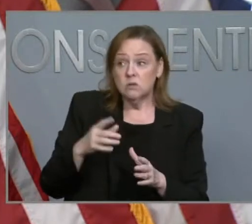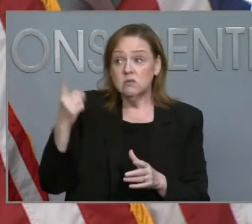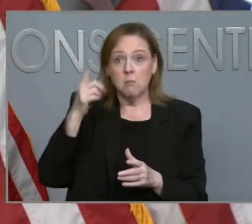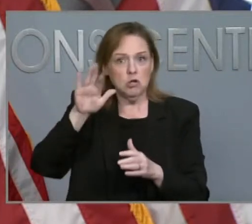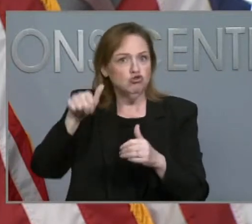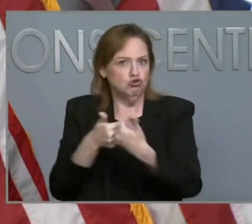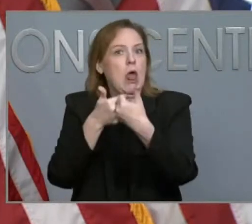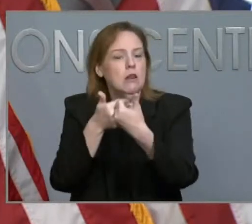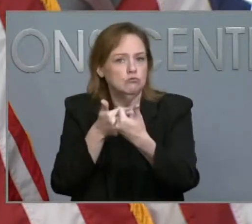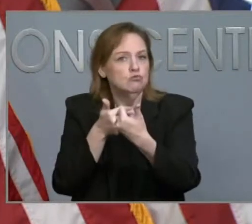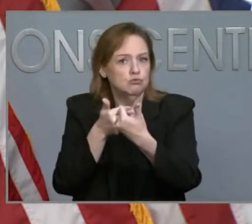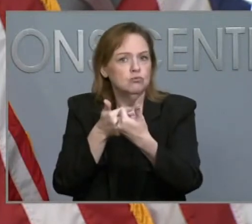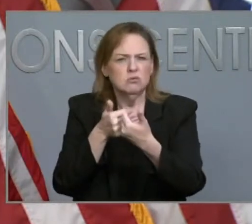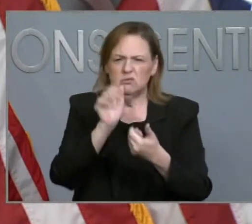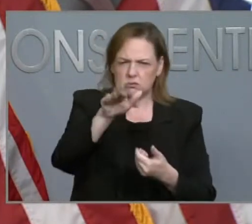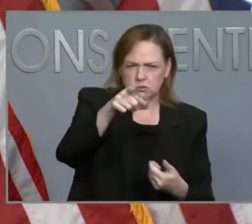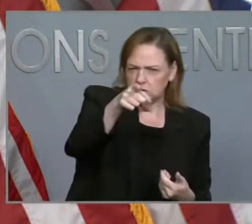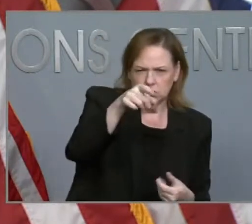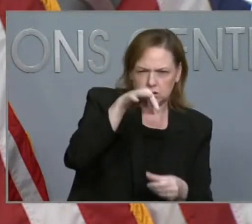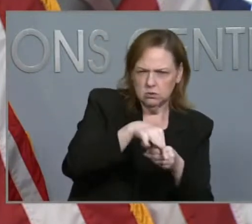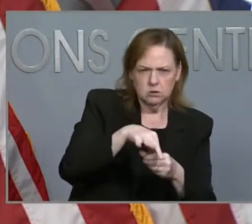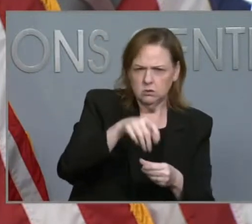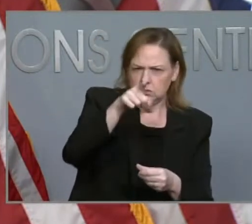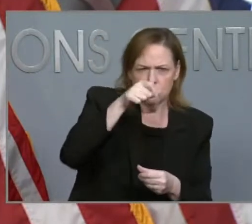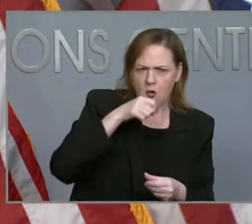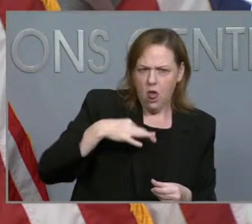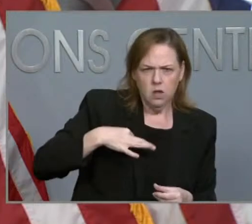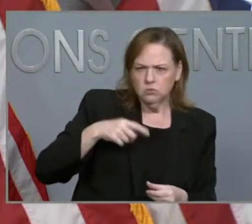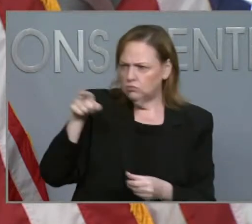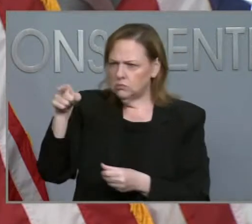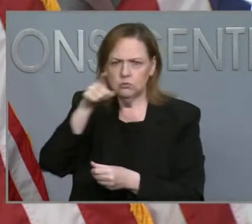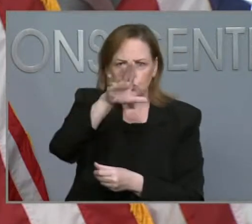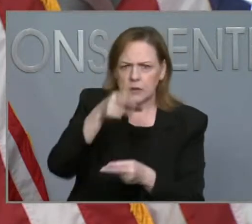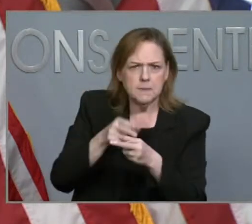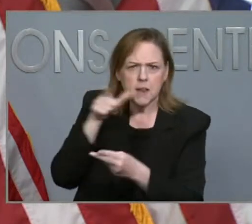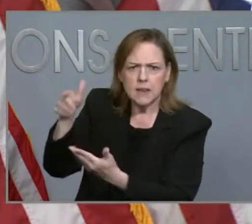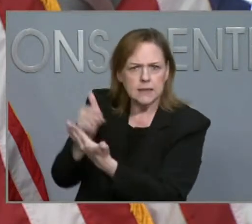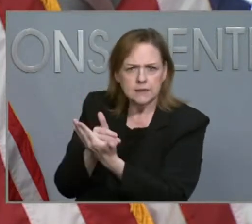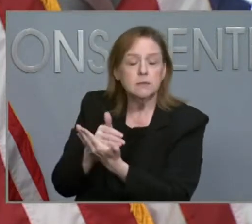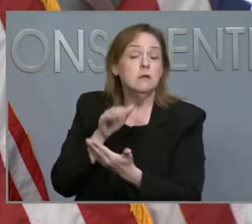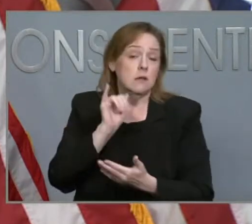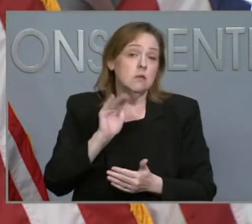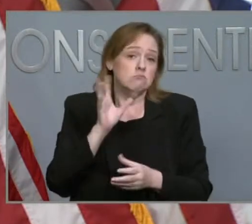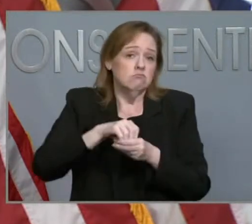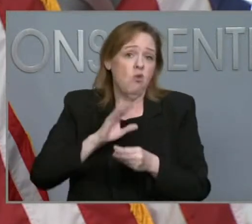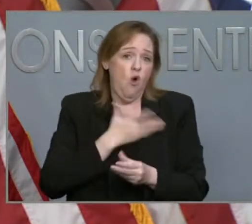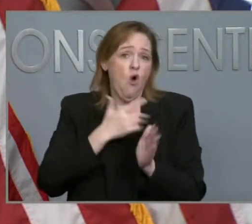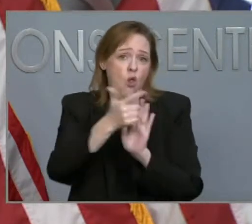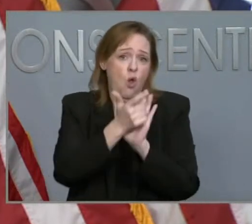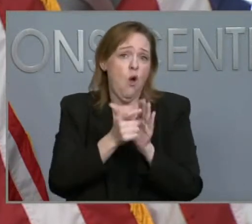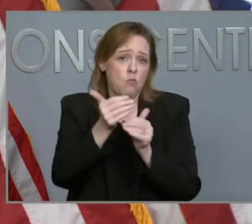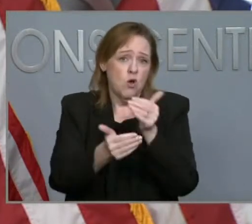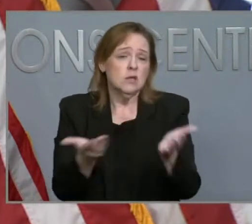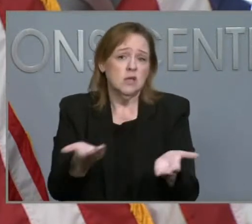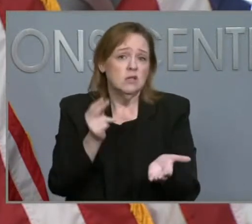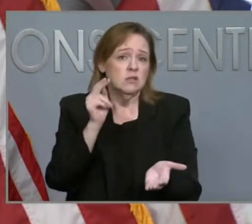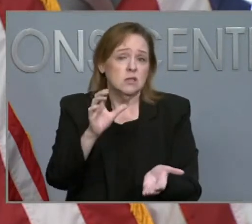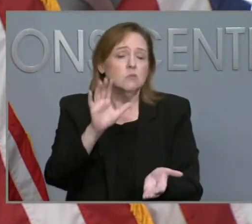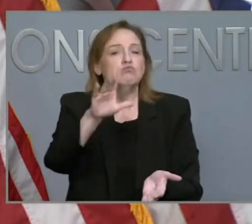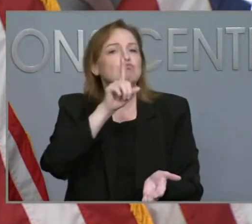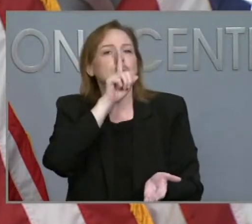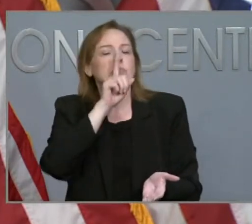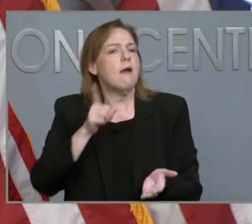is part of our processes in North Carolina, though we haven't seen anything of any significance there.